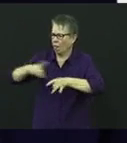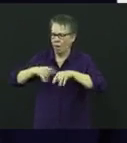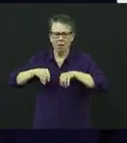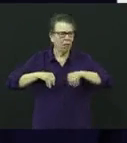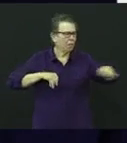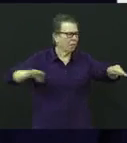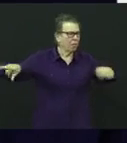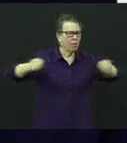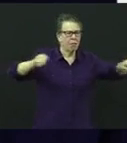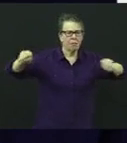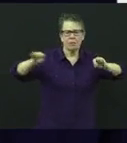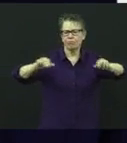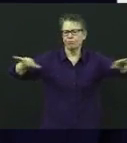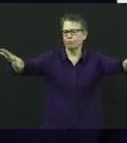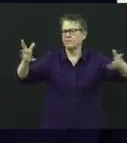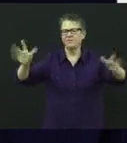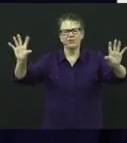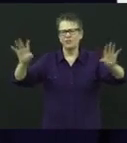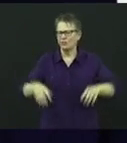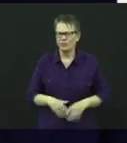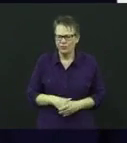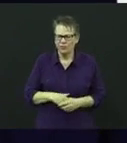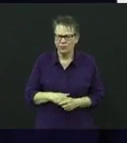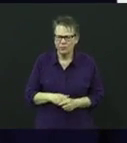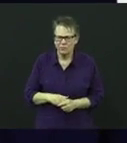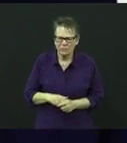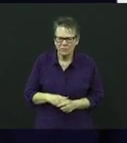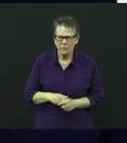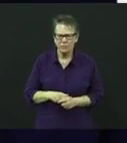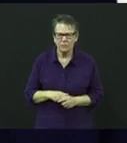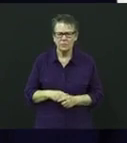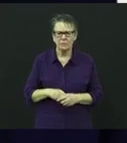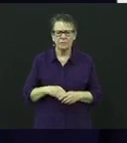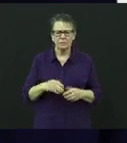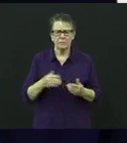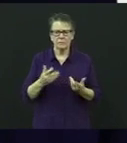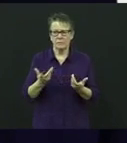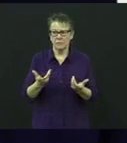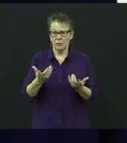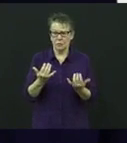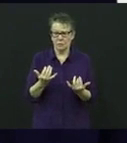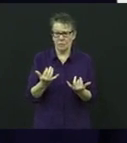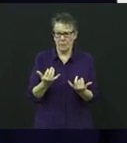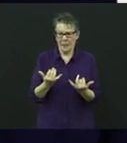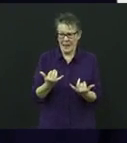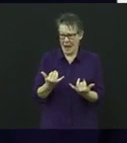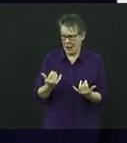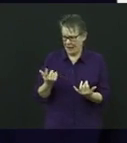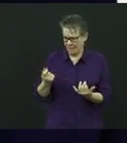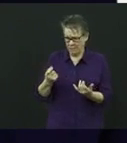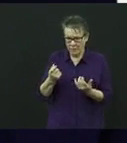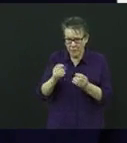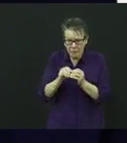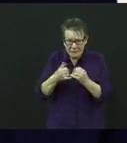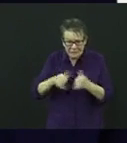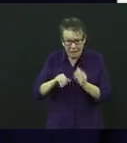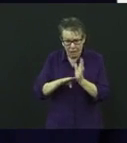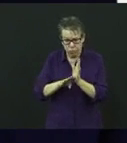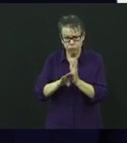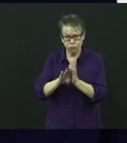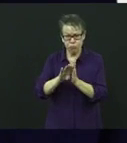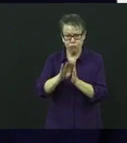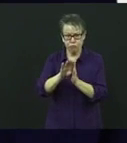on the early measures that the governor has put in place. According to the study by the European Center for Disease Control and